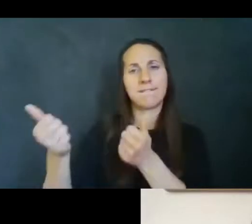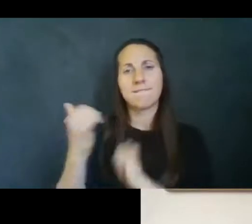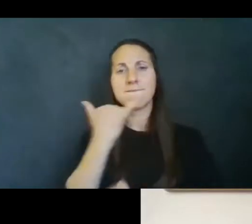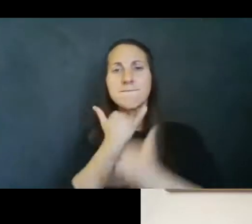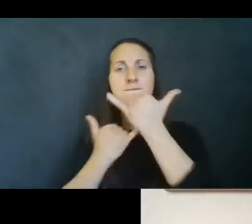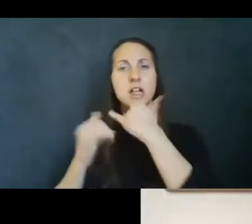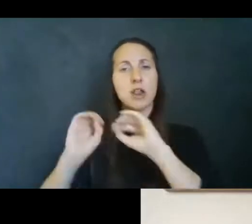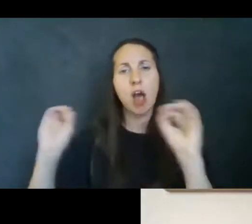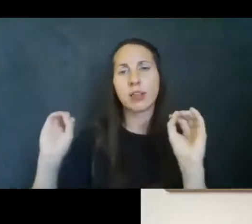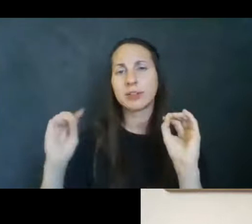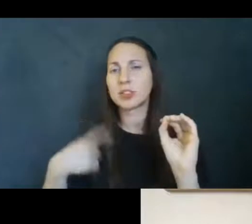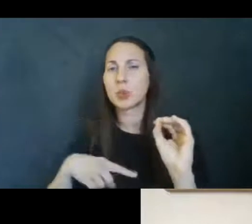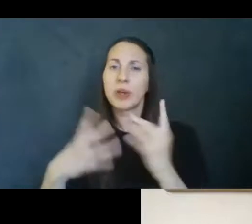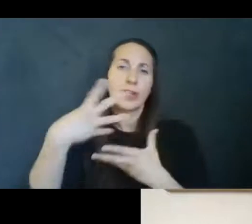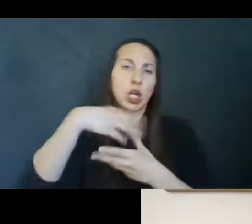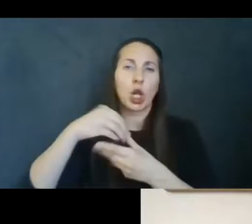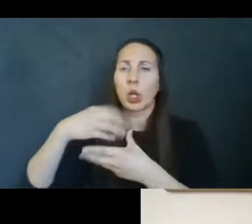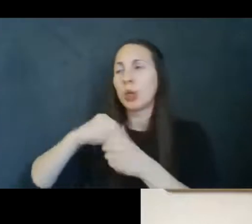everyone's voice